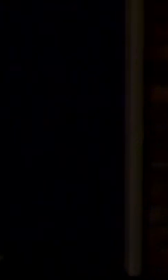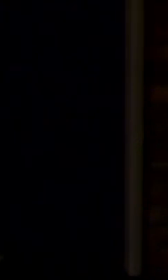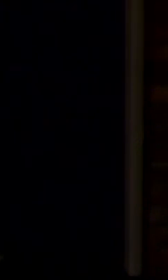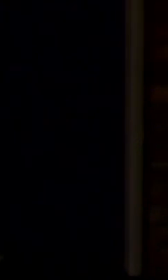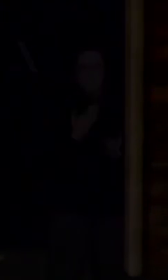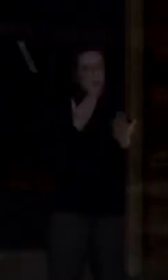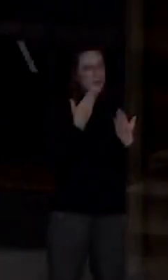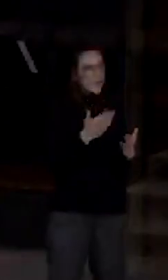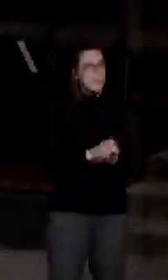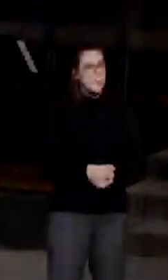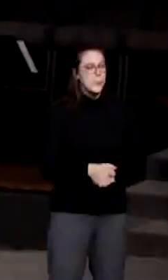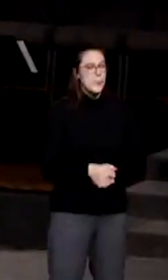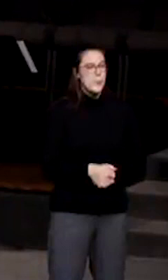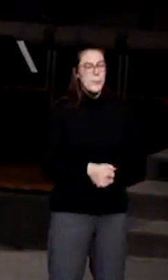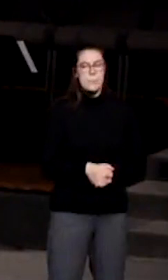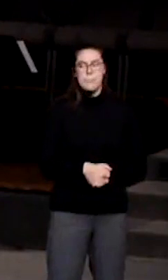Thank you, and God bless.